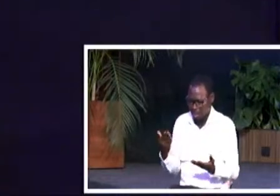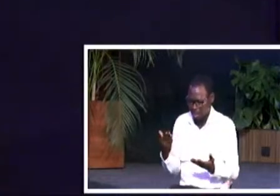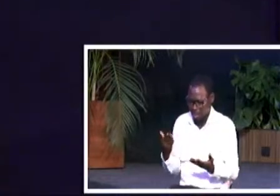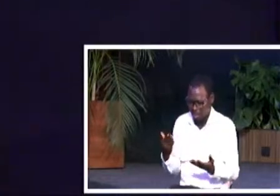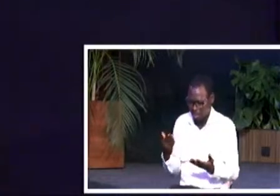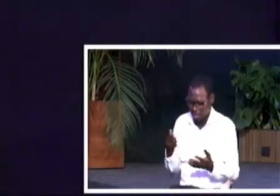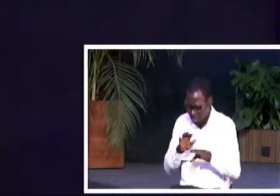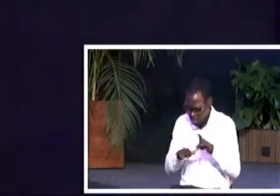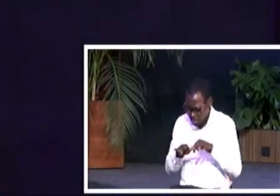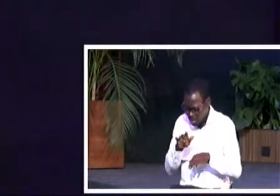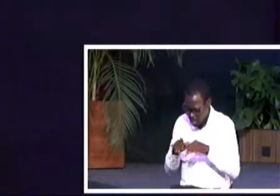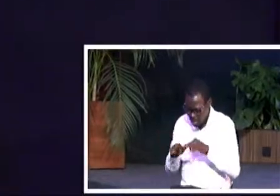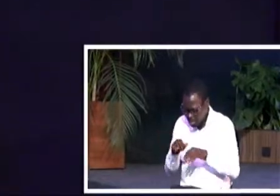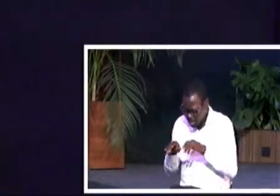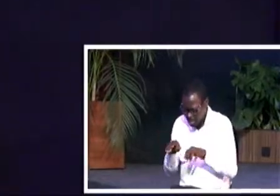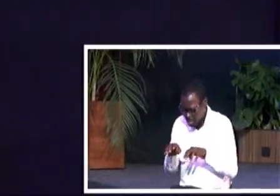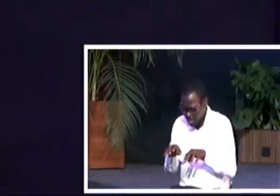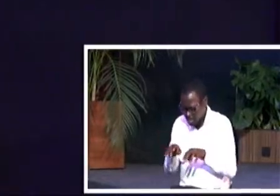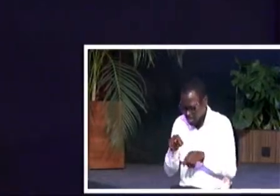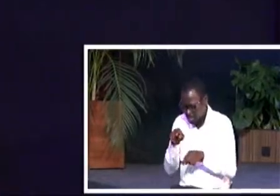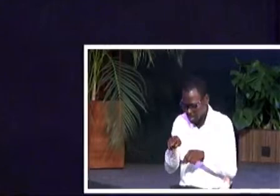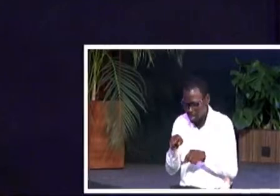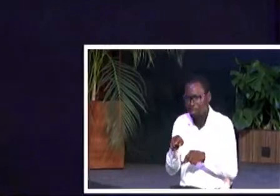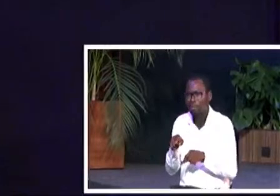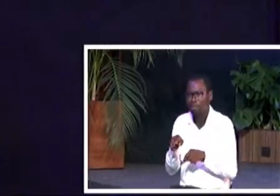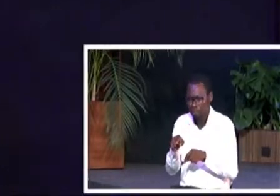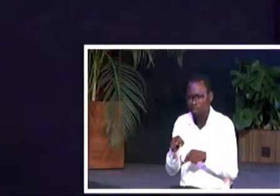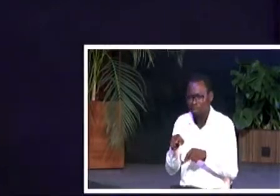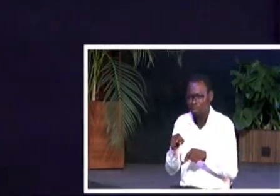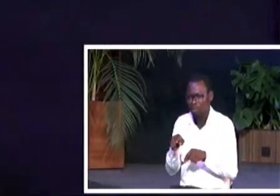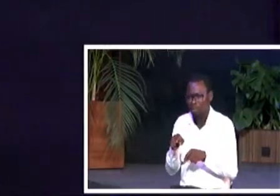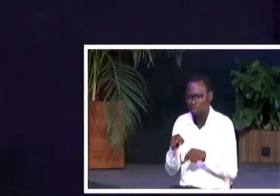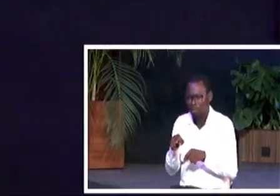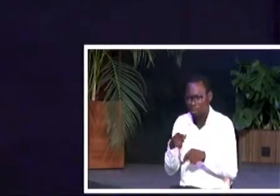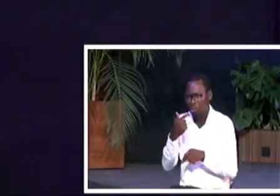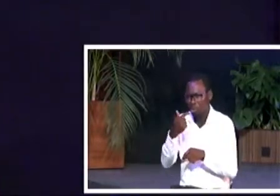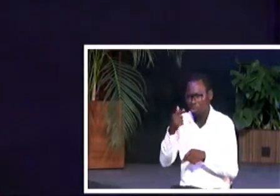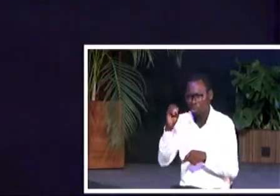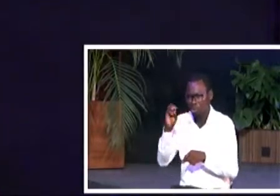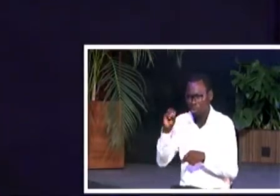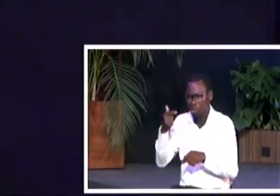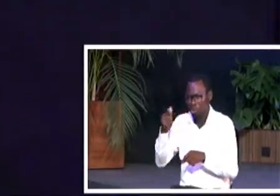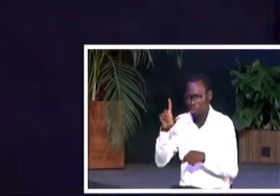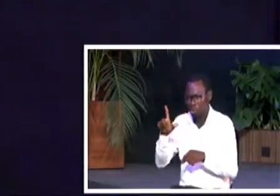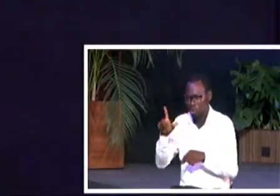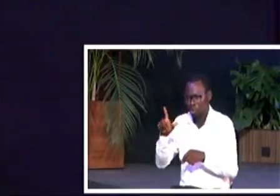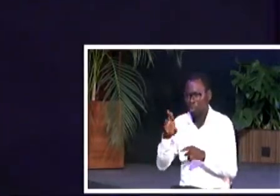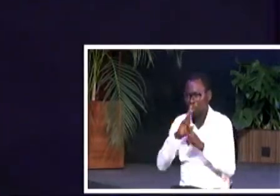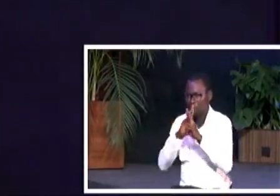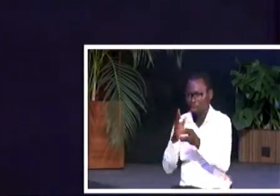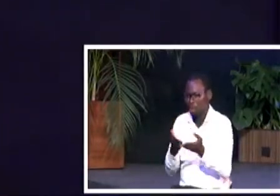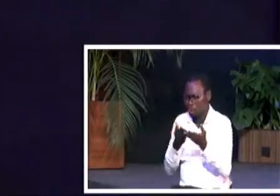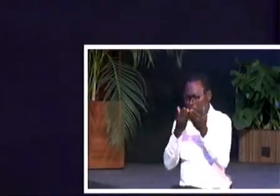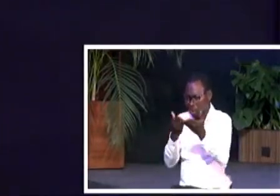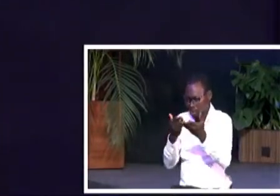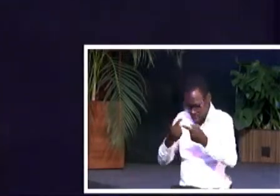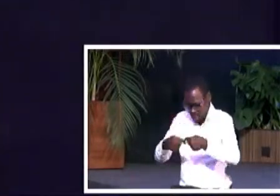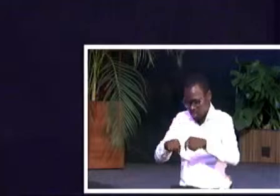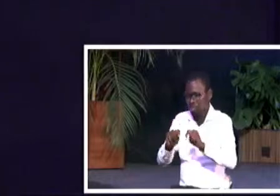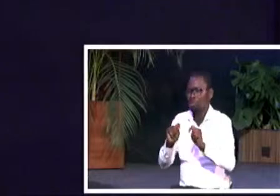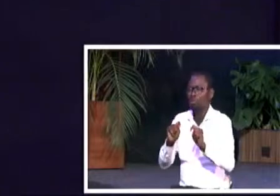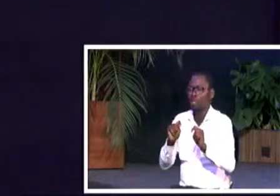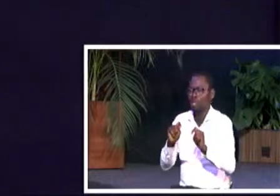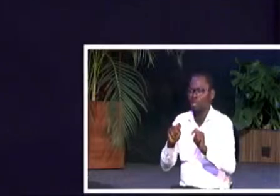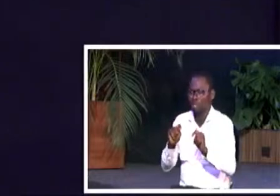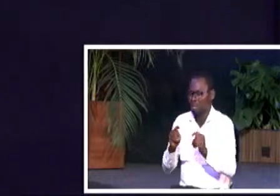with a startup, starting a farm. Google will give you options, and you try. One